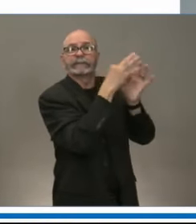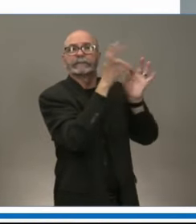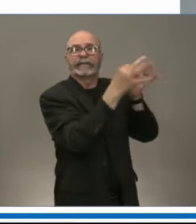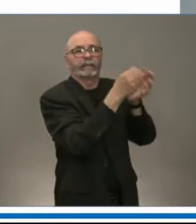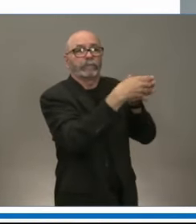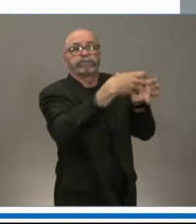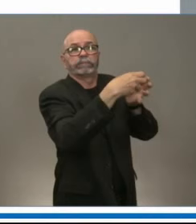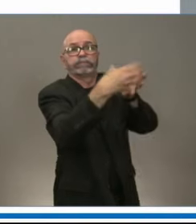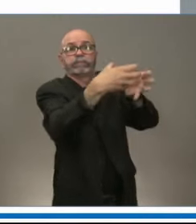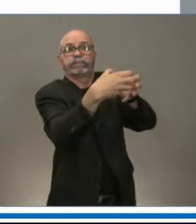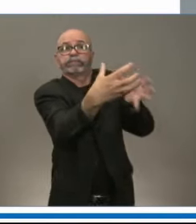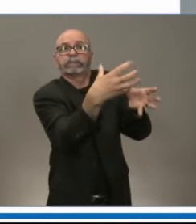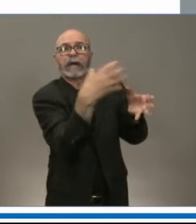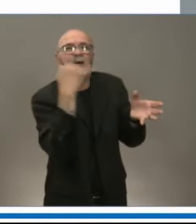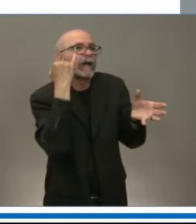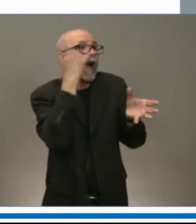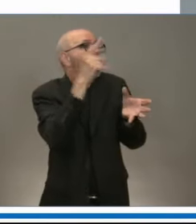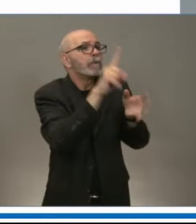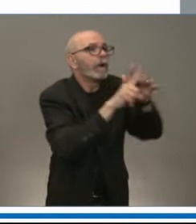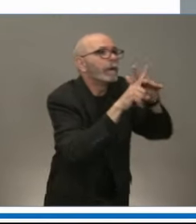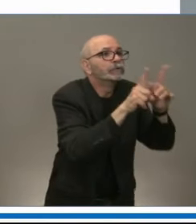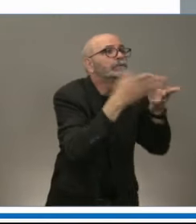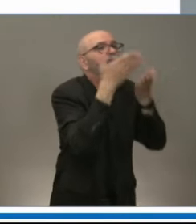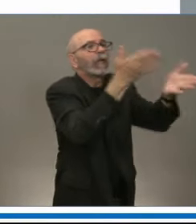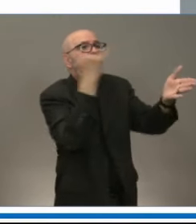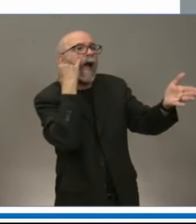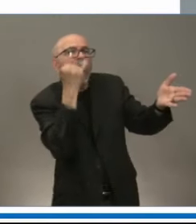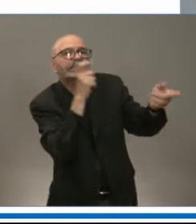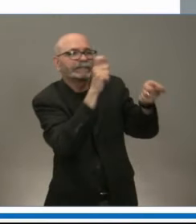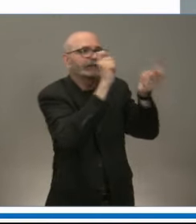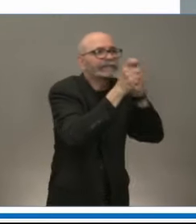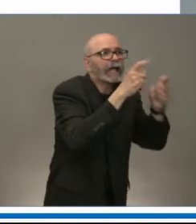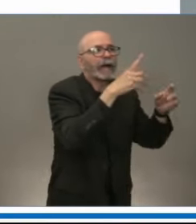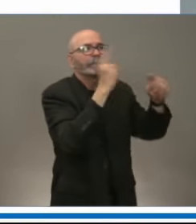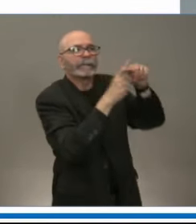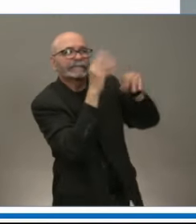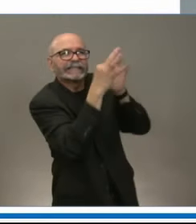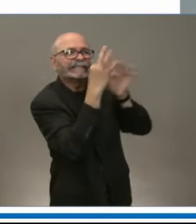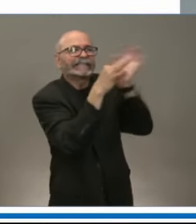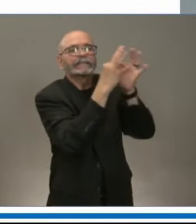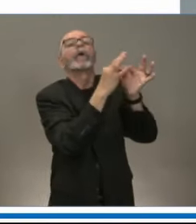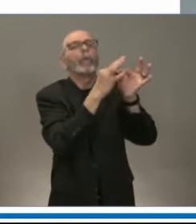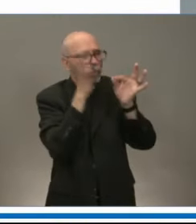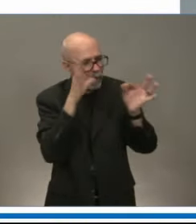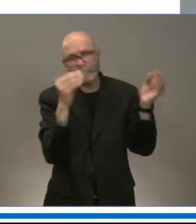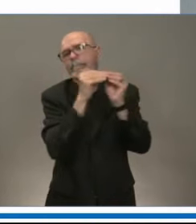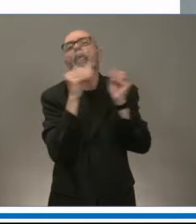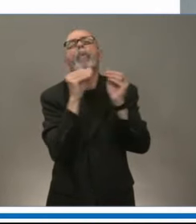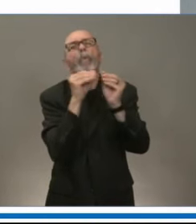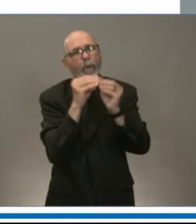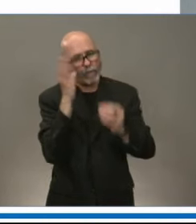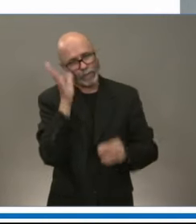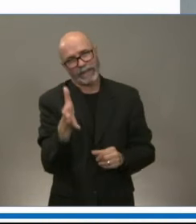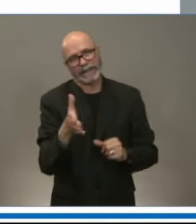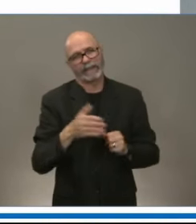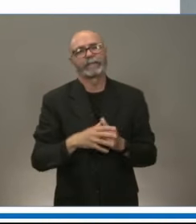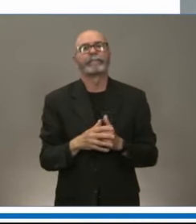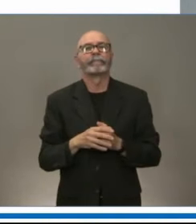to expand that, and we'll be able to speak more about that in the next few days, and looking at ways that we're making